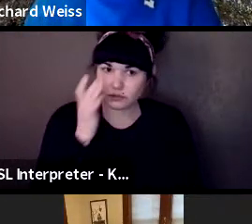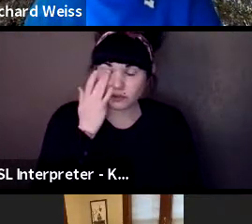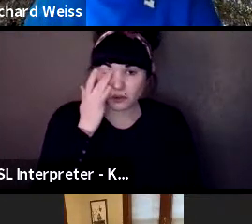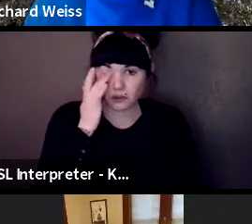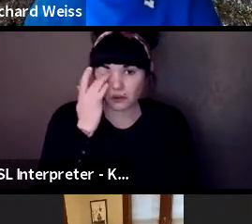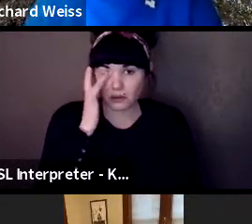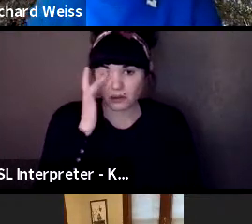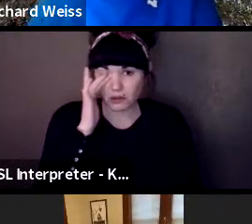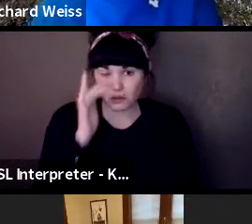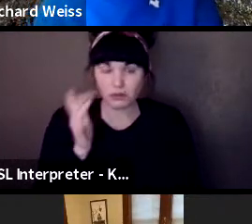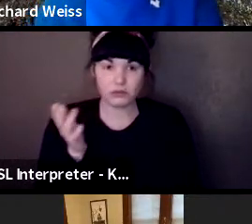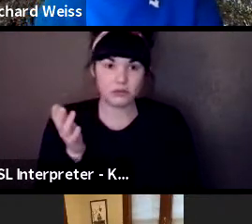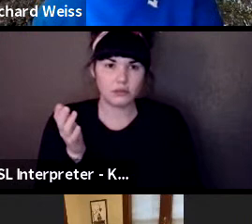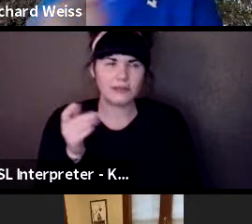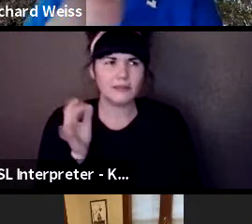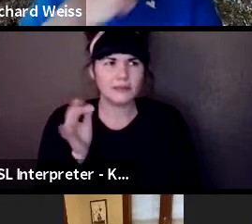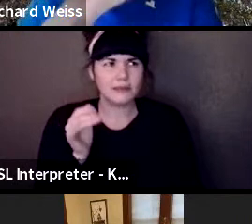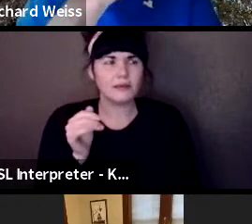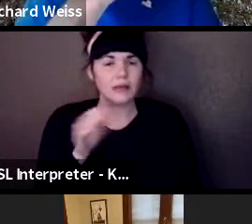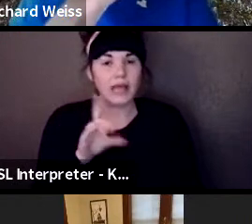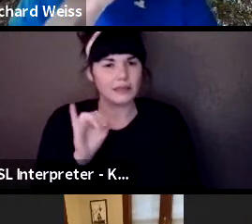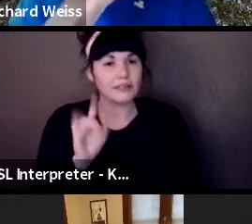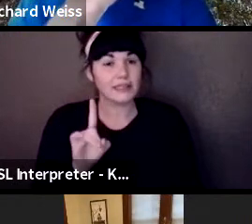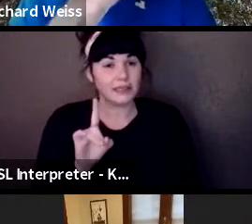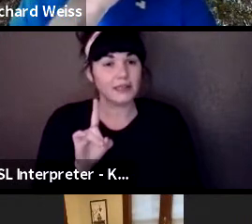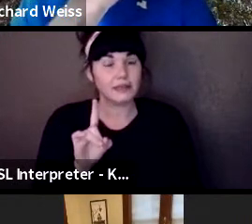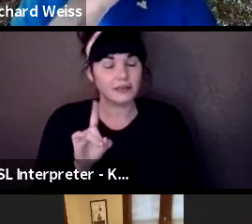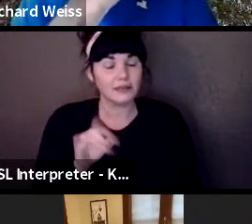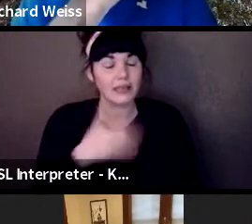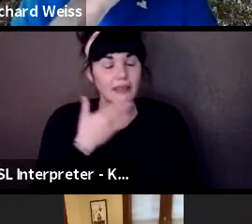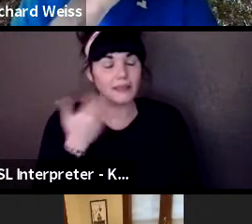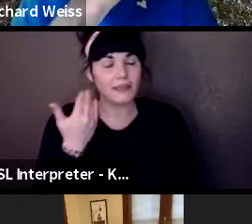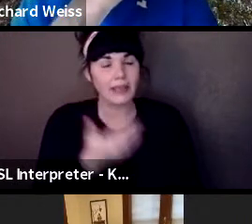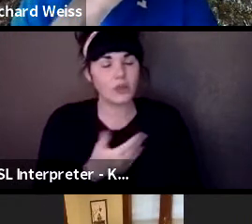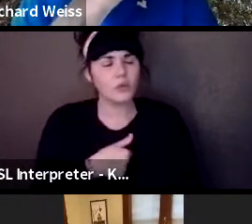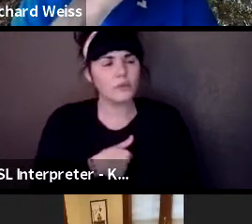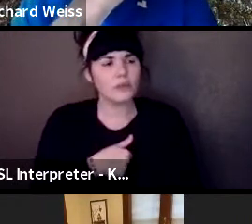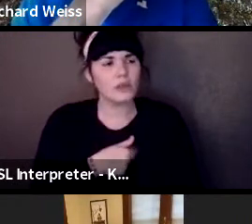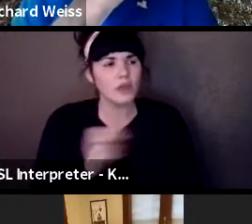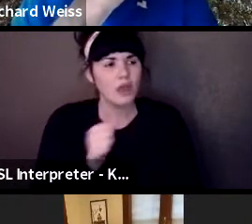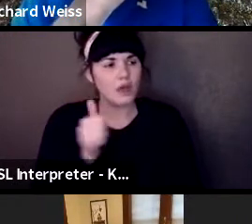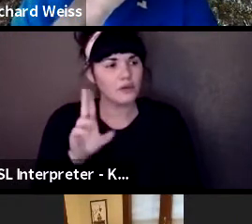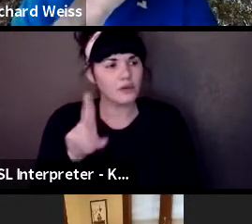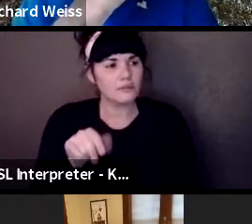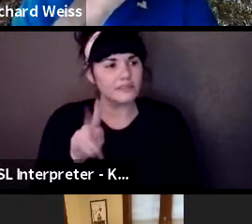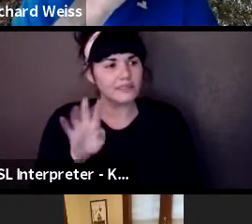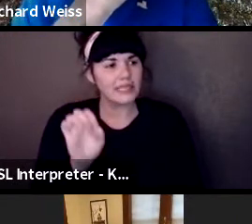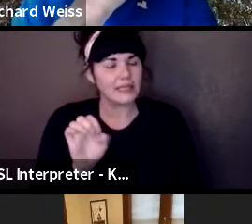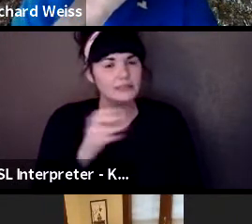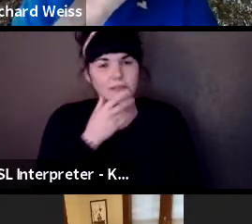I did, Madam Chair. Thank you. My other updates.